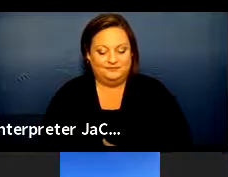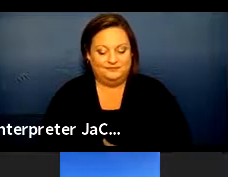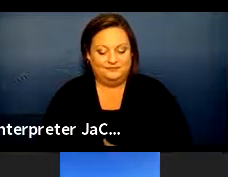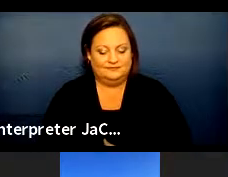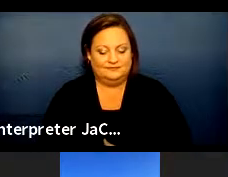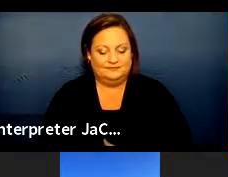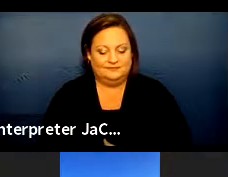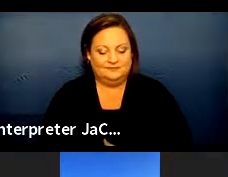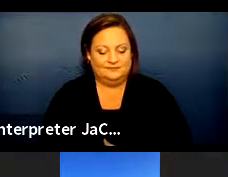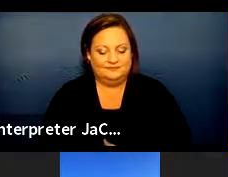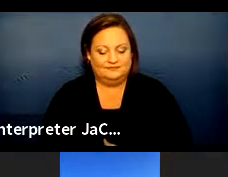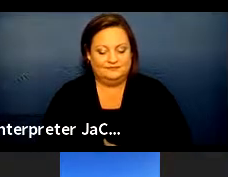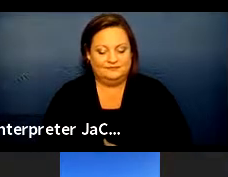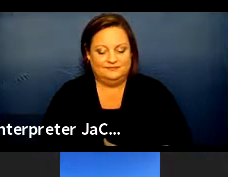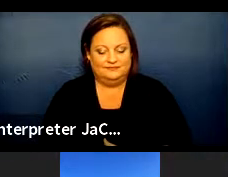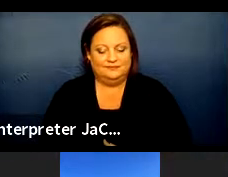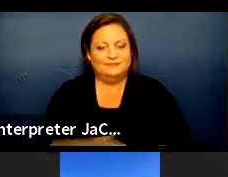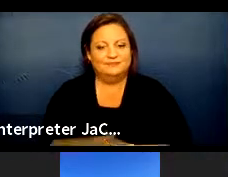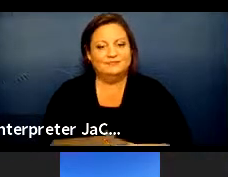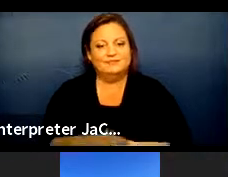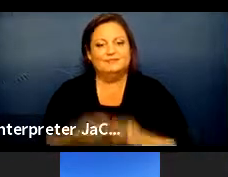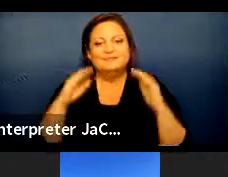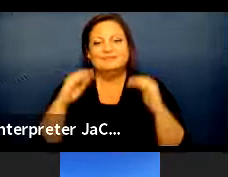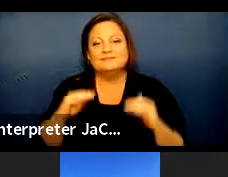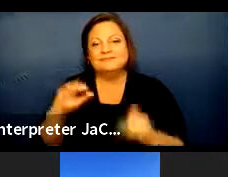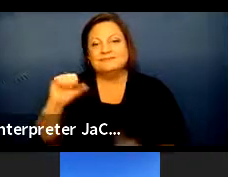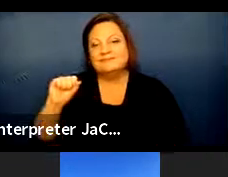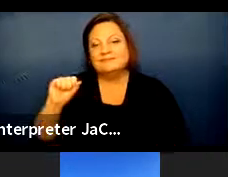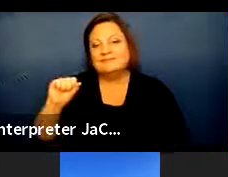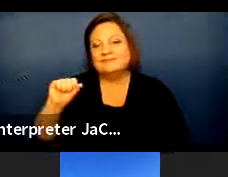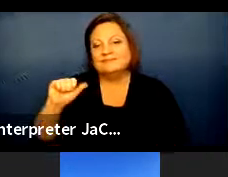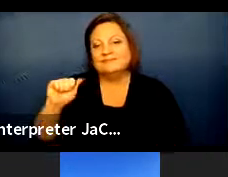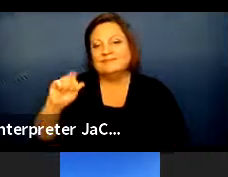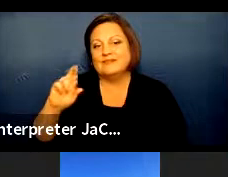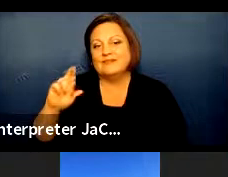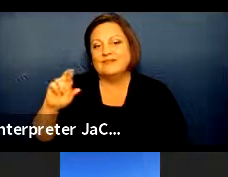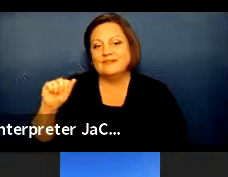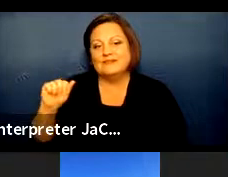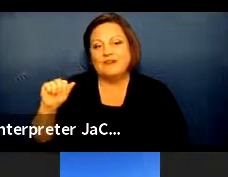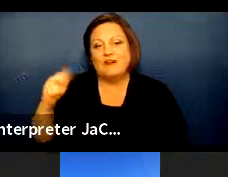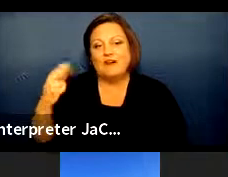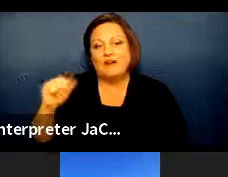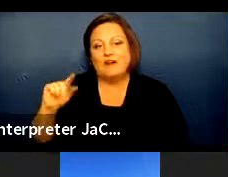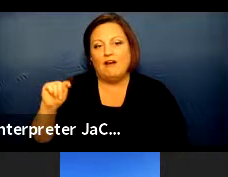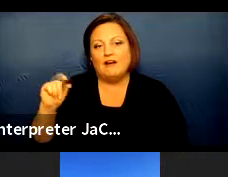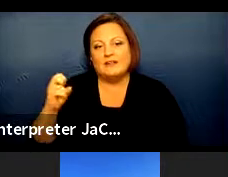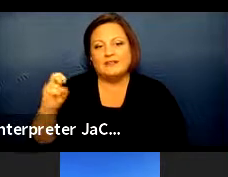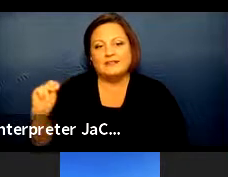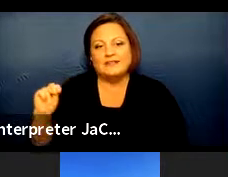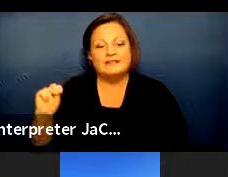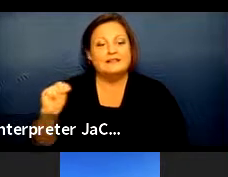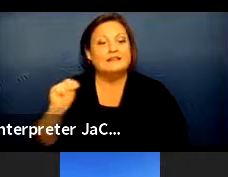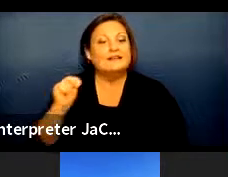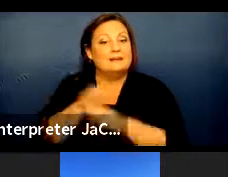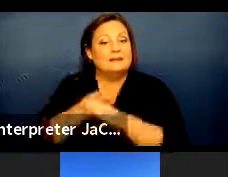Wonderful. Next, we have Sarah Hartson. Sarah Hartson's major is